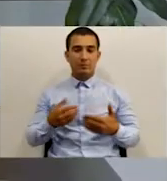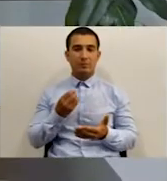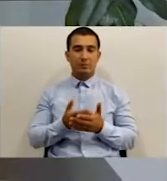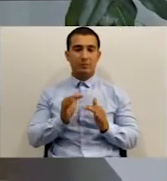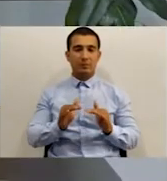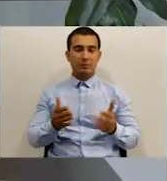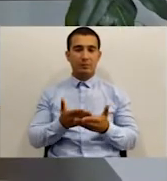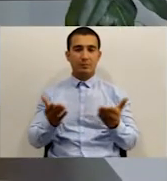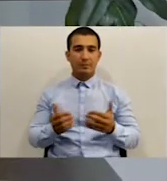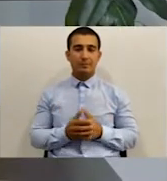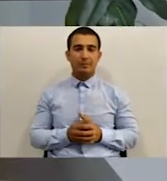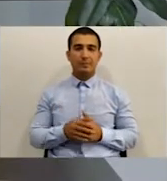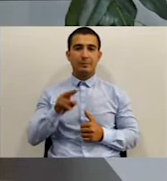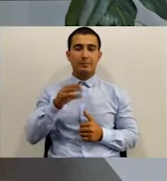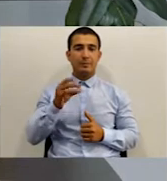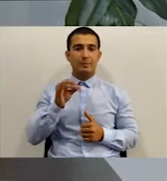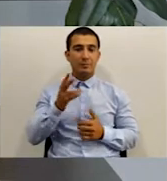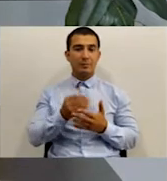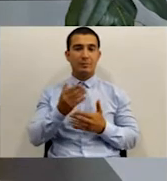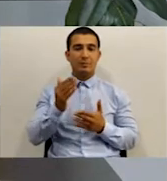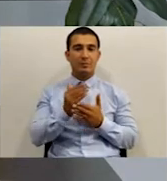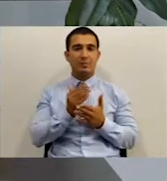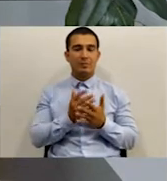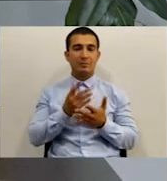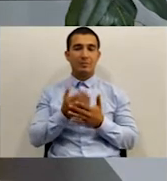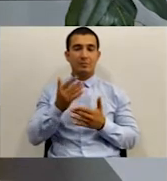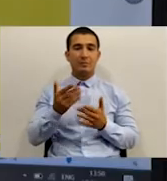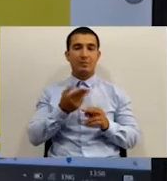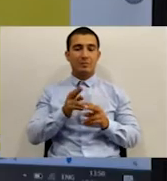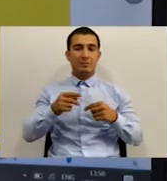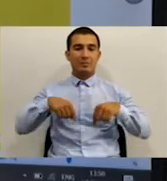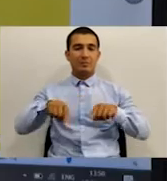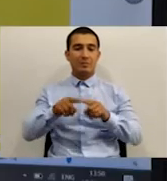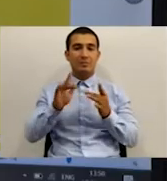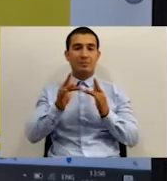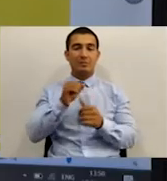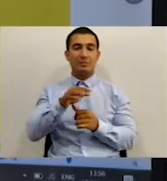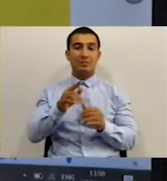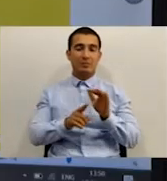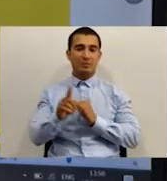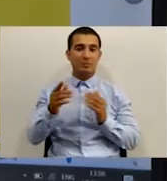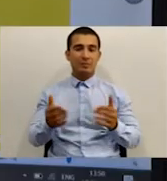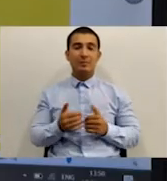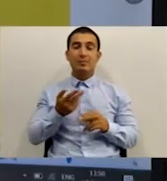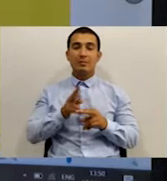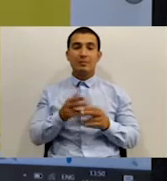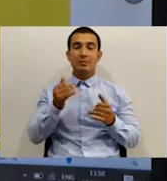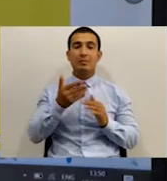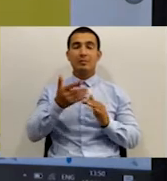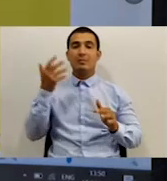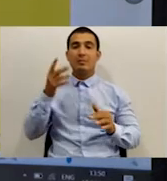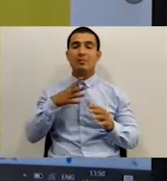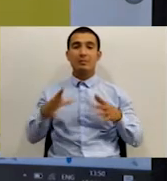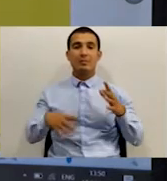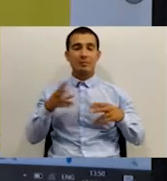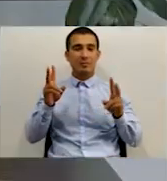Assalomu alaykum aziz o'quvchilar. Python dasturlash tili onlayn to'garagining navbatdagi mashg'ulotini boshlaymiz. O'tgan